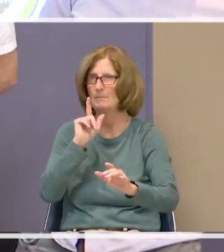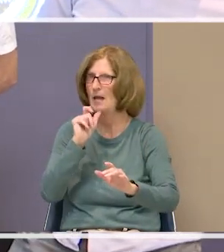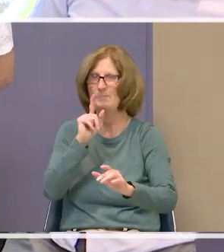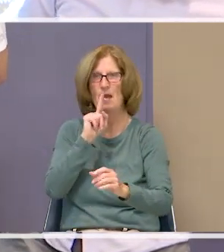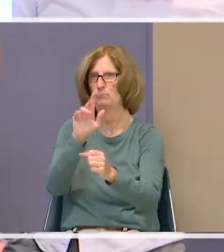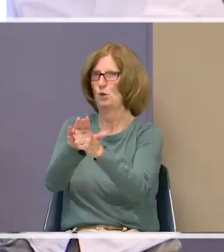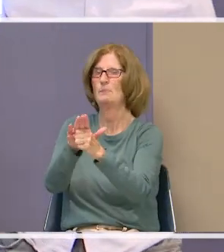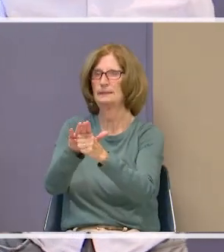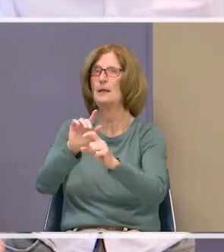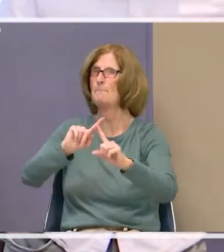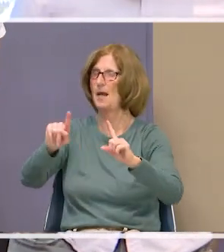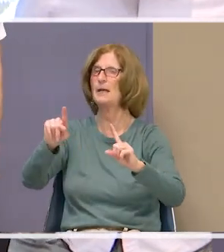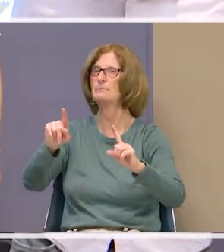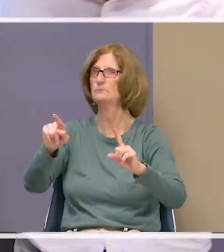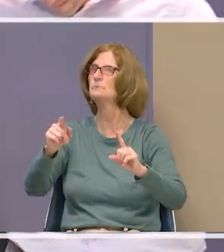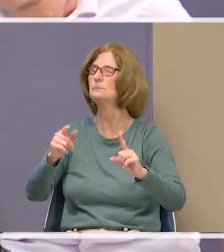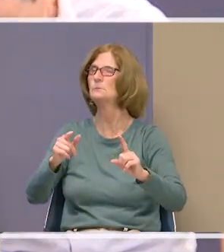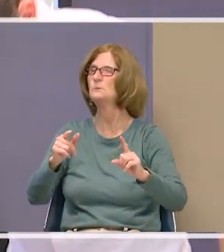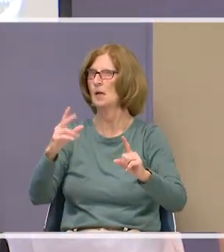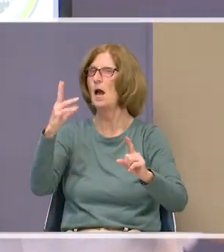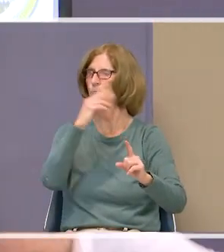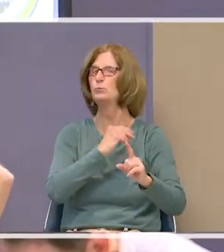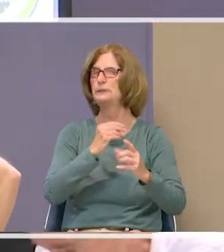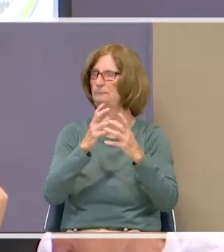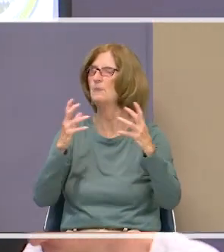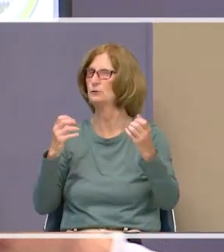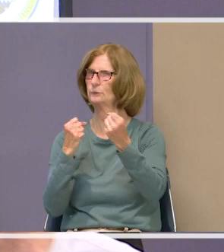That would be helpful.